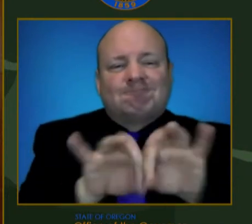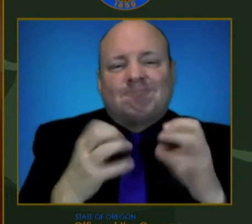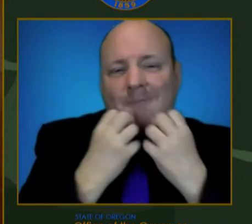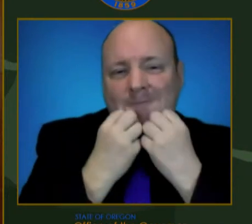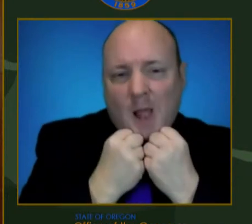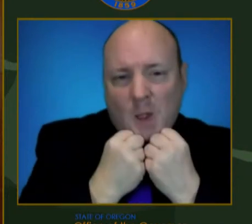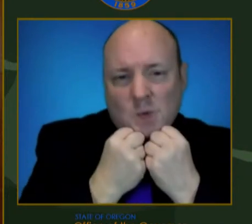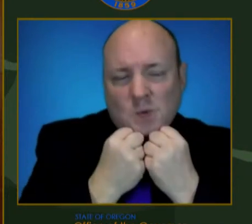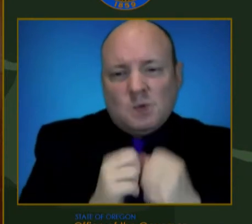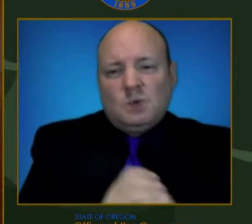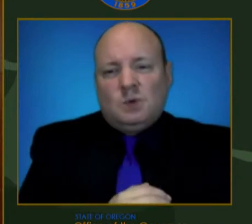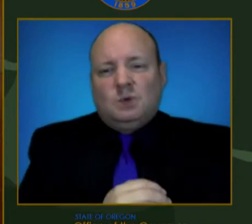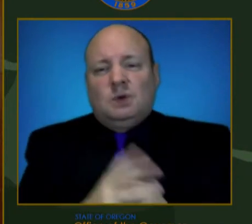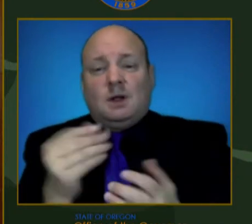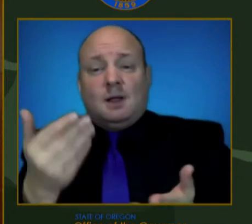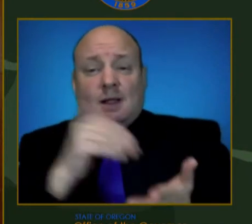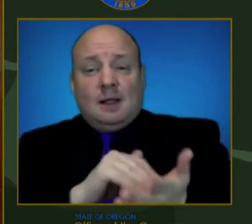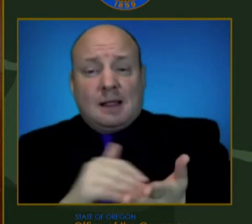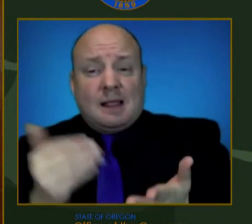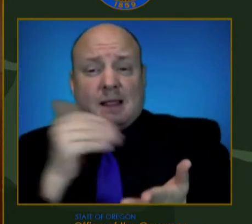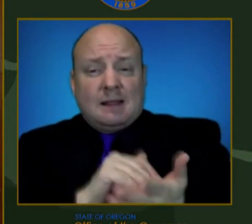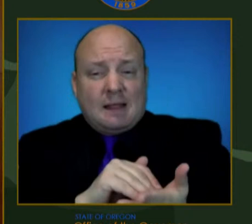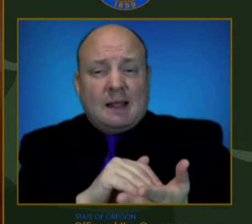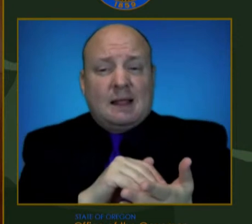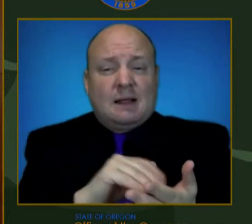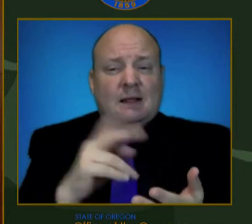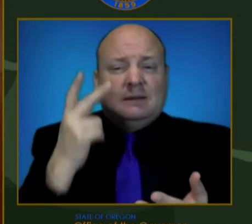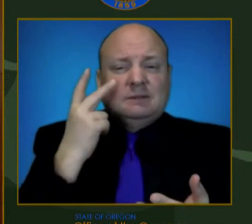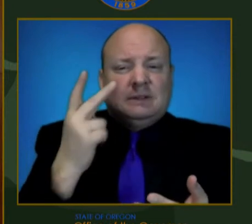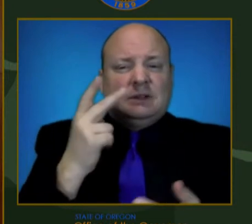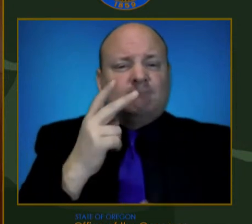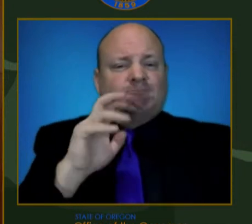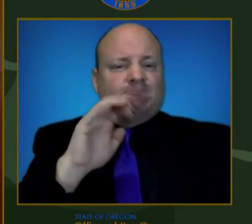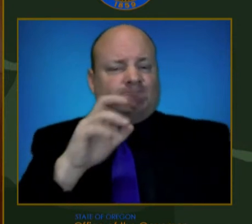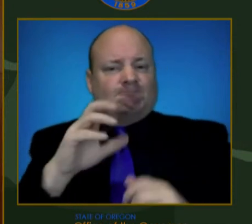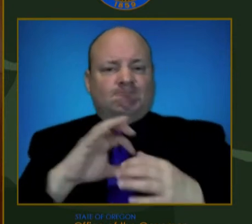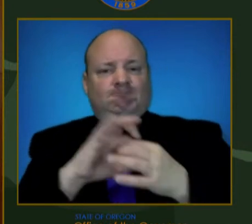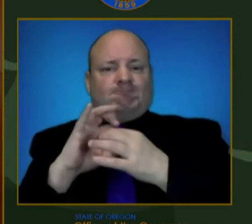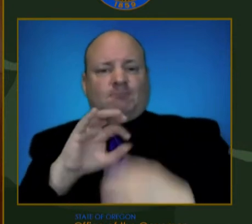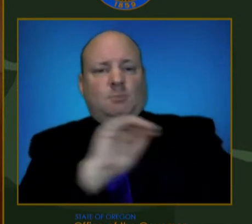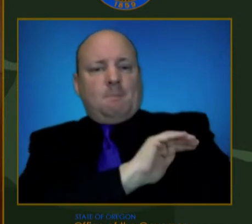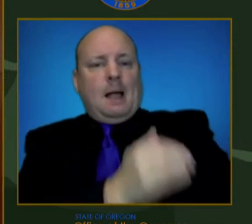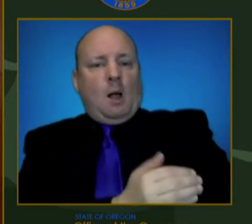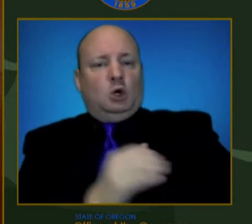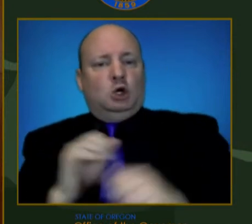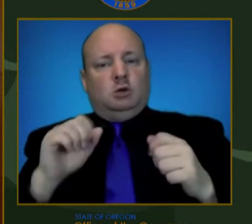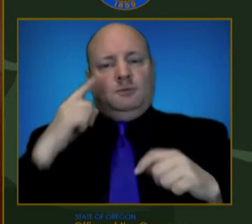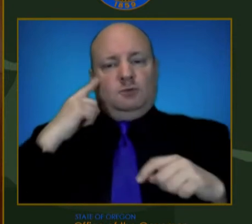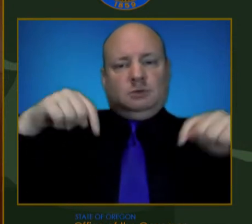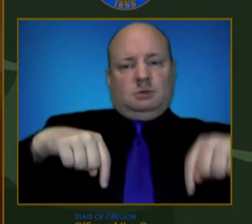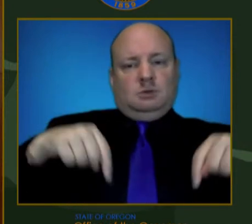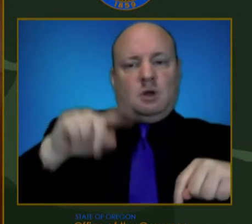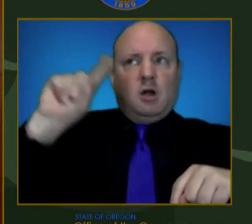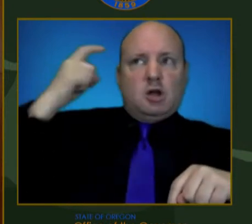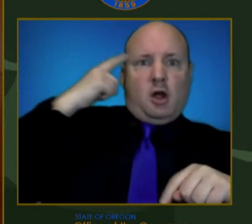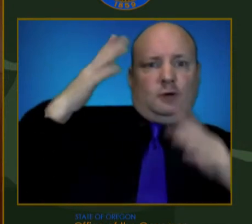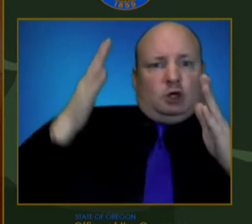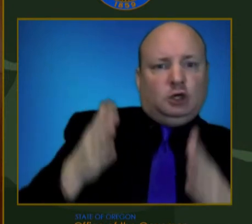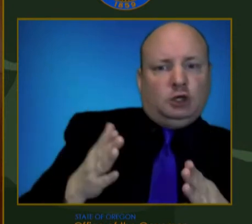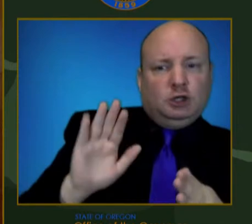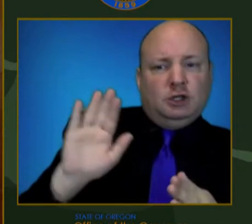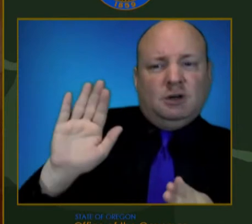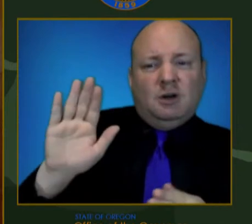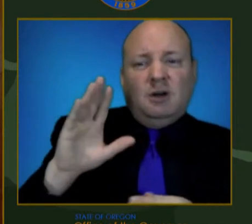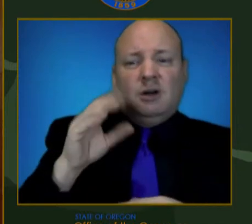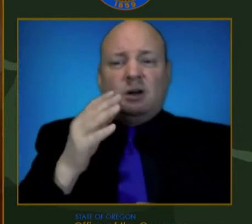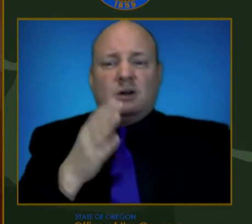Over and over, I've seen the power of collaboration and innovation during my time as governor. We increased the